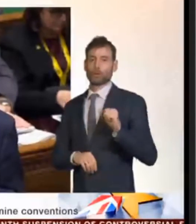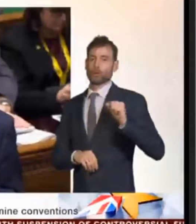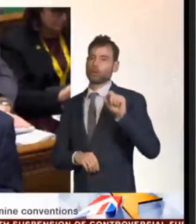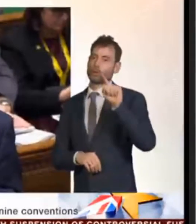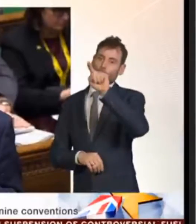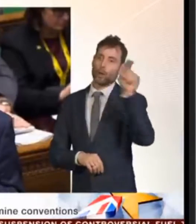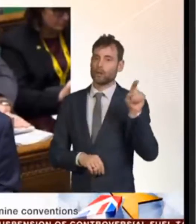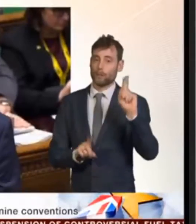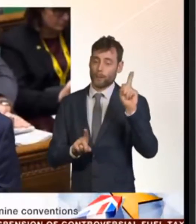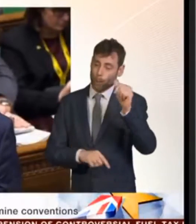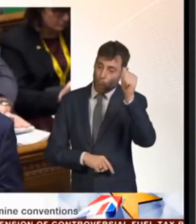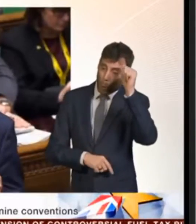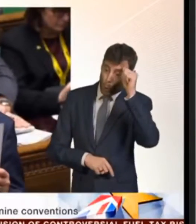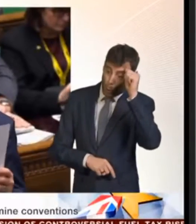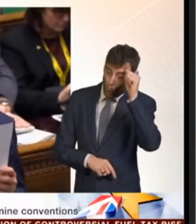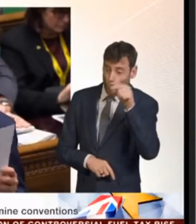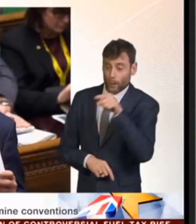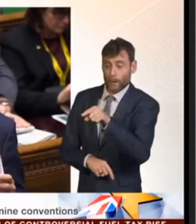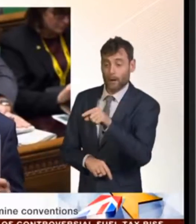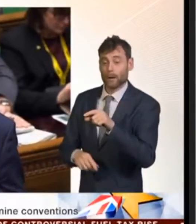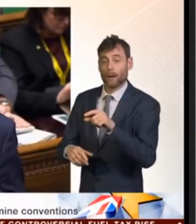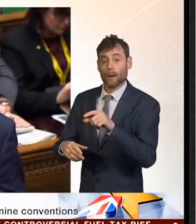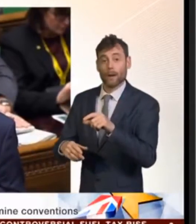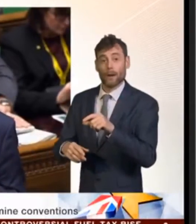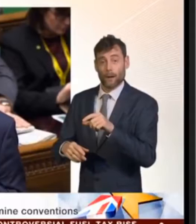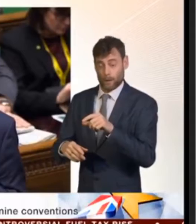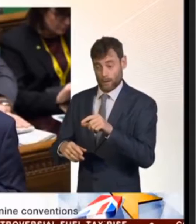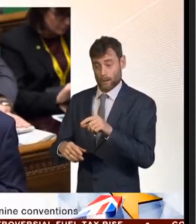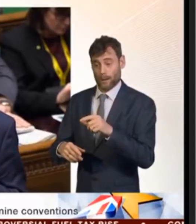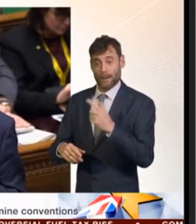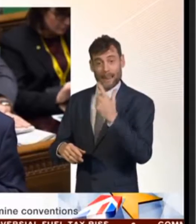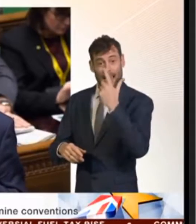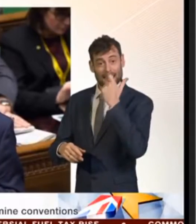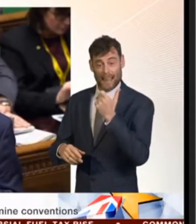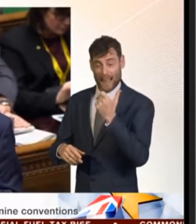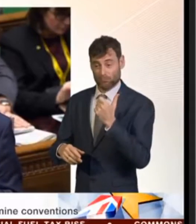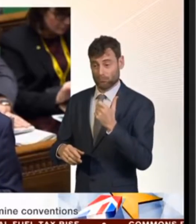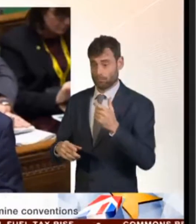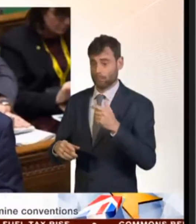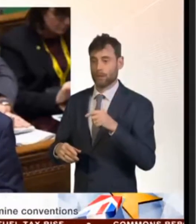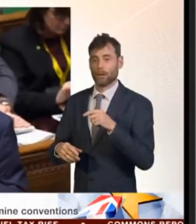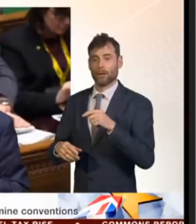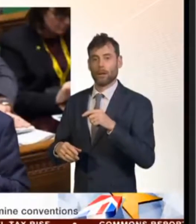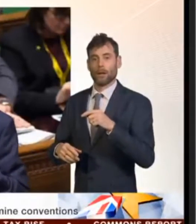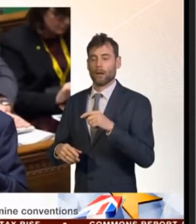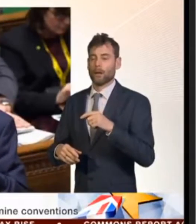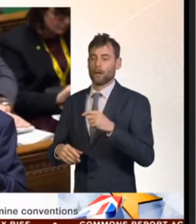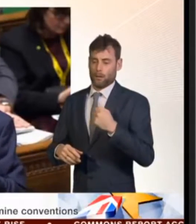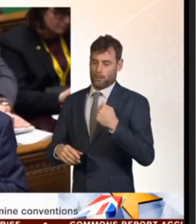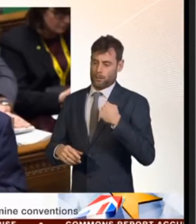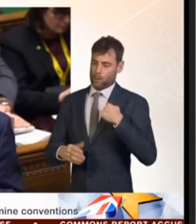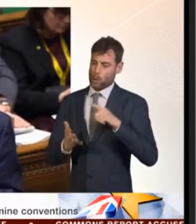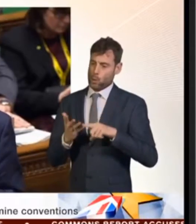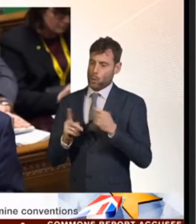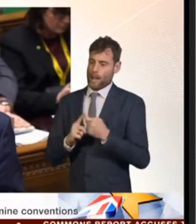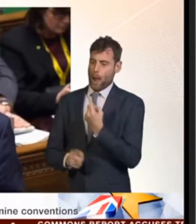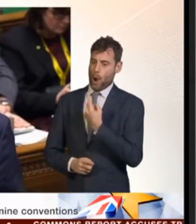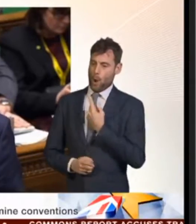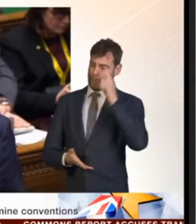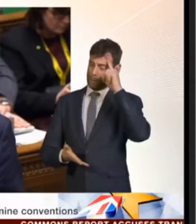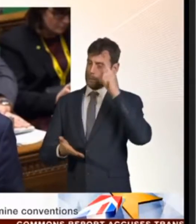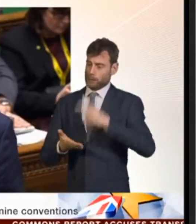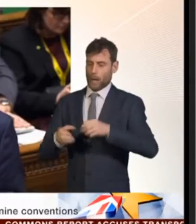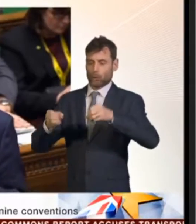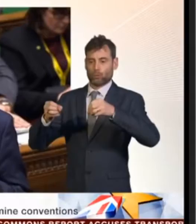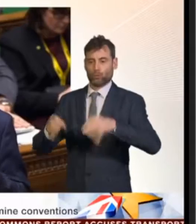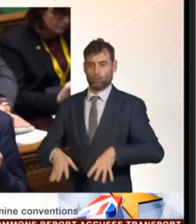be unilaterally revoked, and they lost. The European Court almost certainly now will find that it